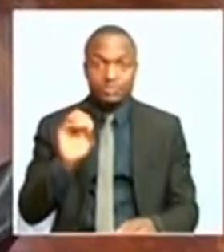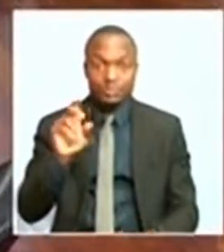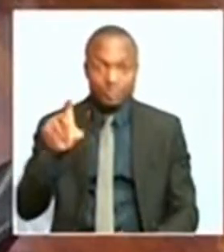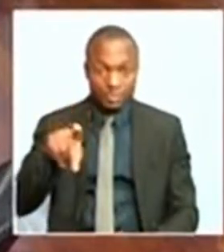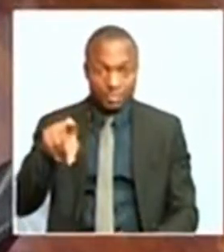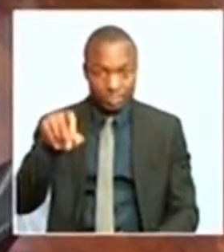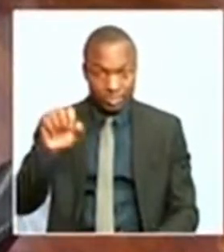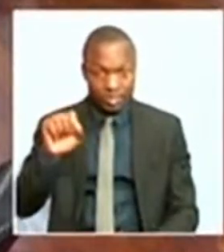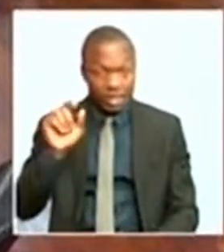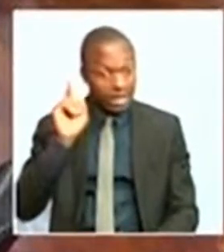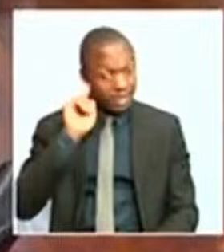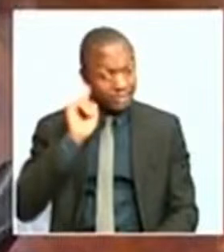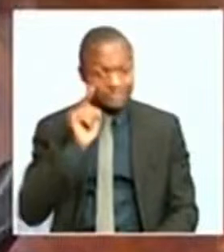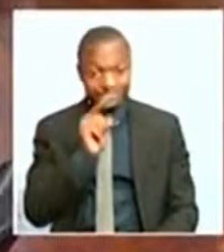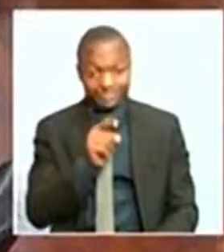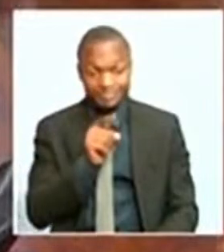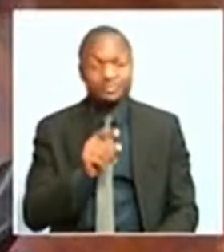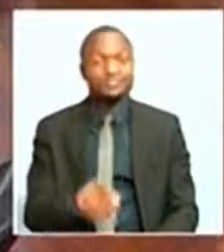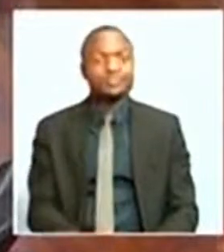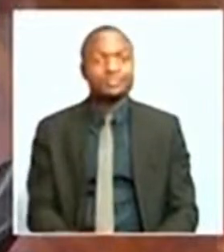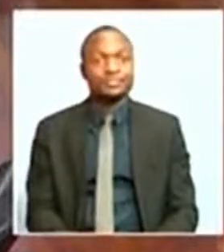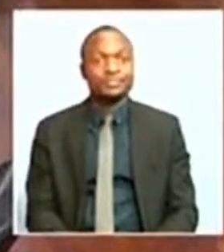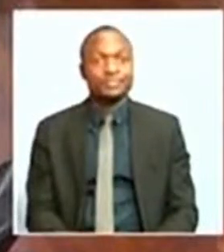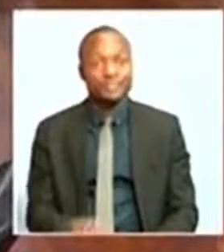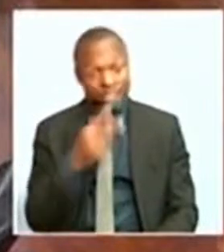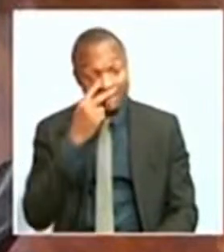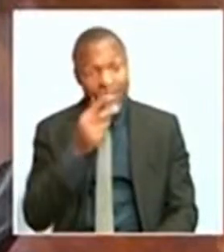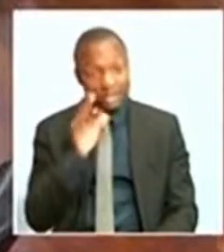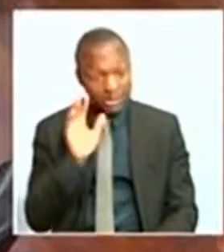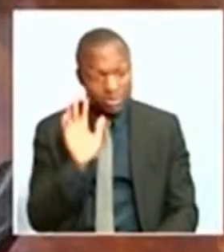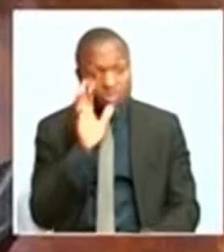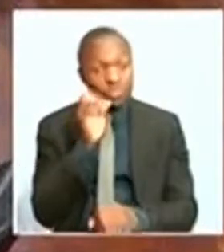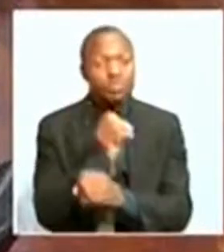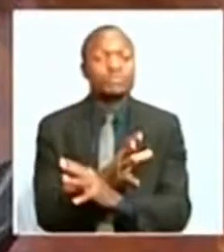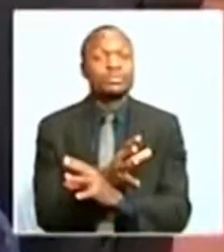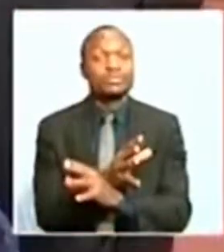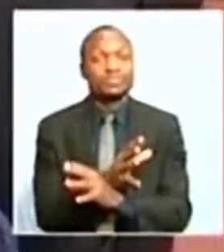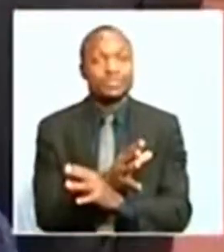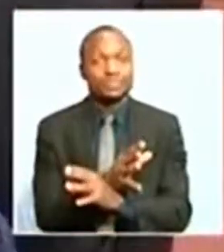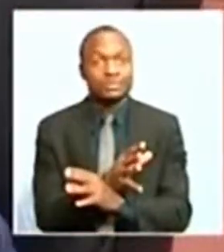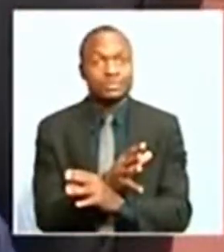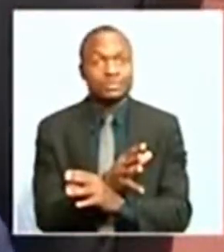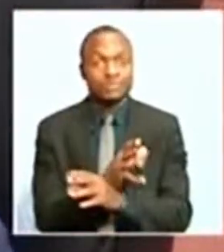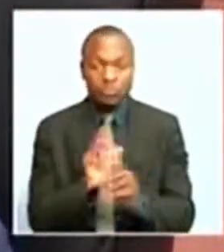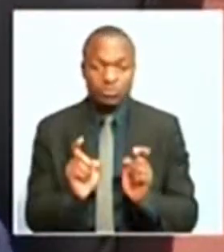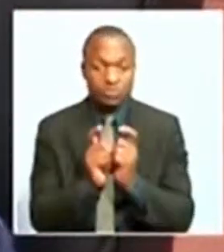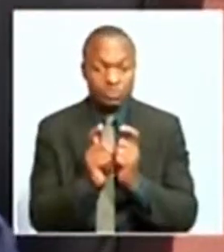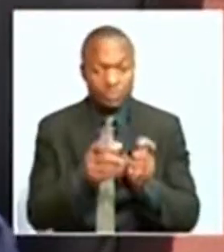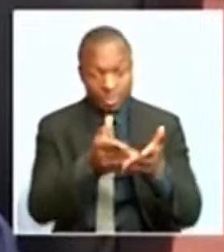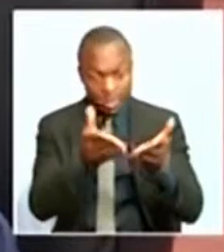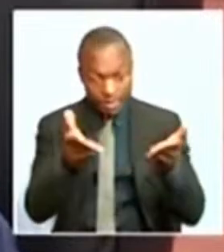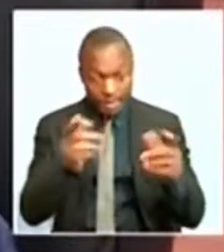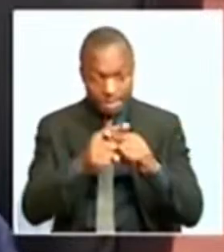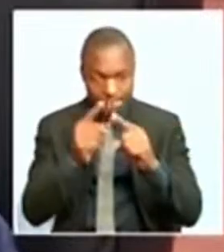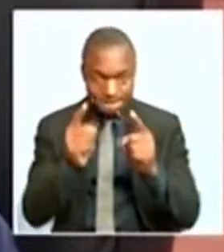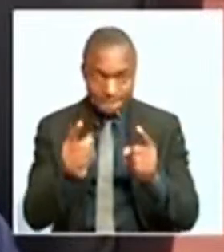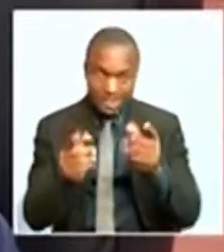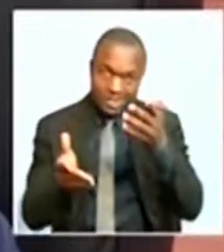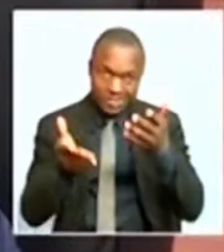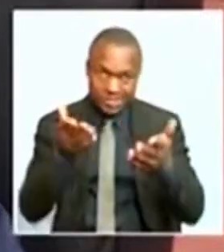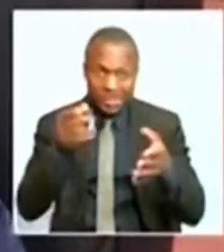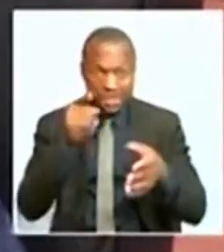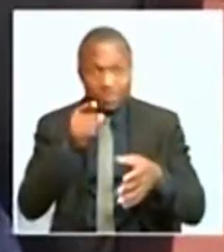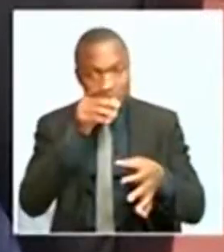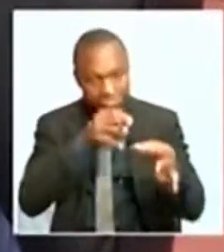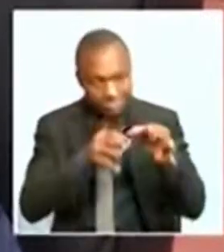PS, I hear you, and I do see your willingness to meet those. But maybe